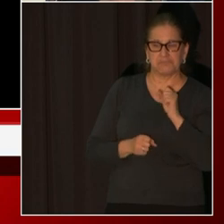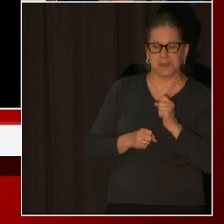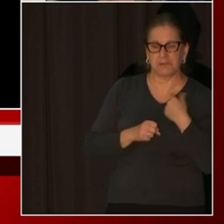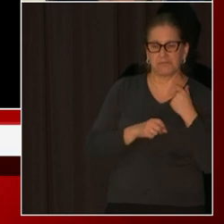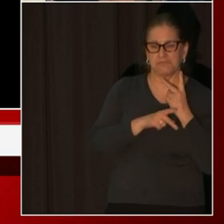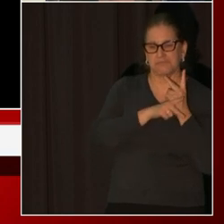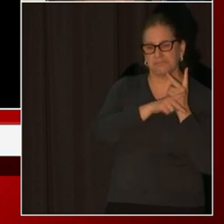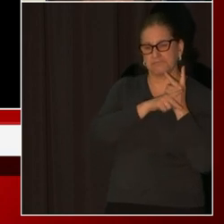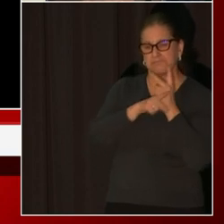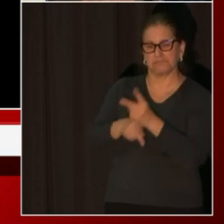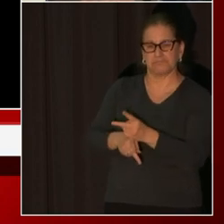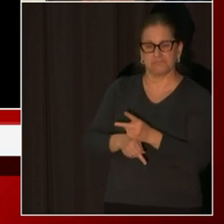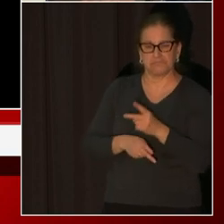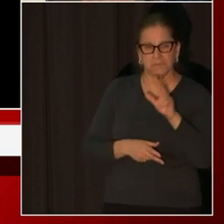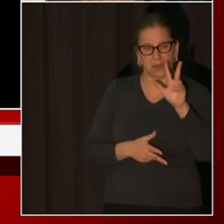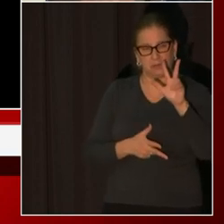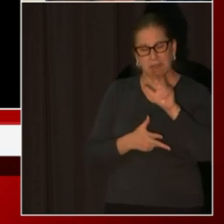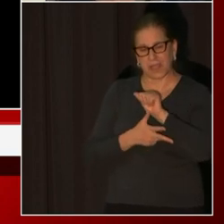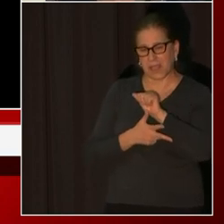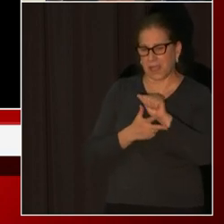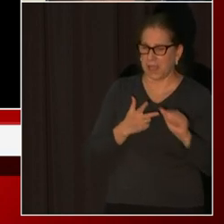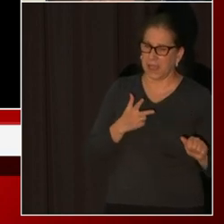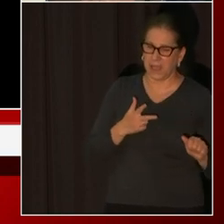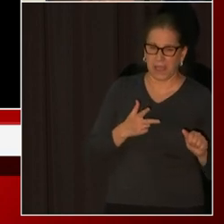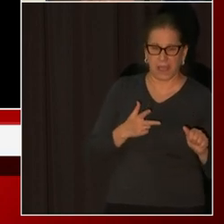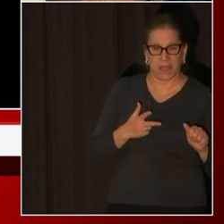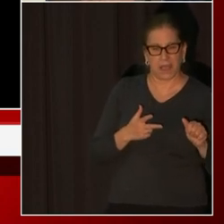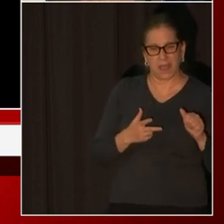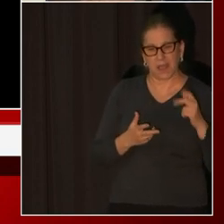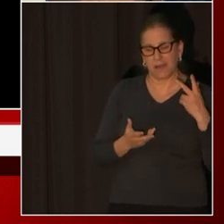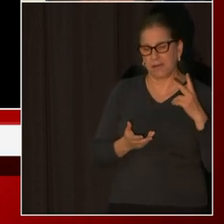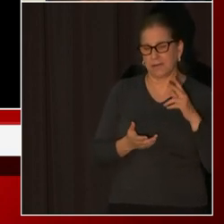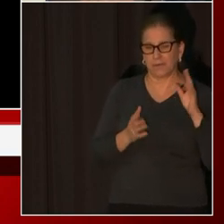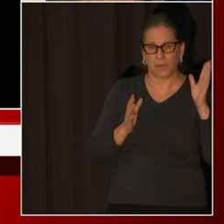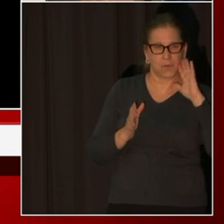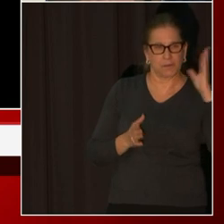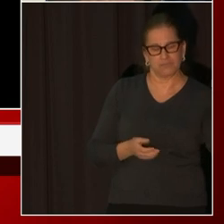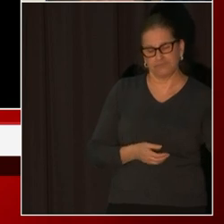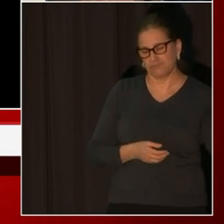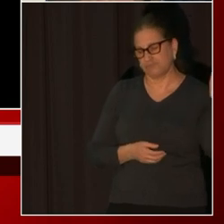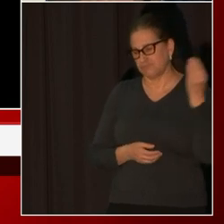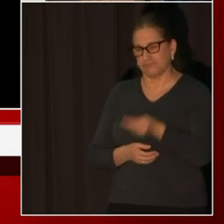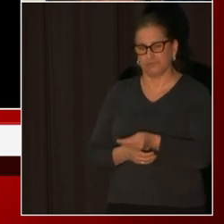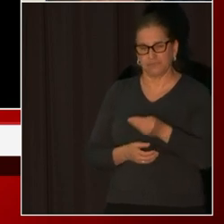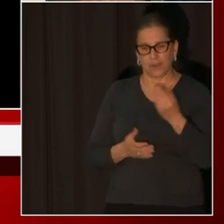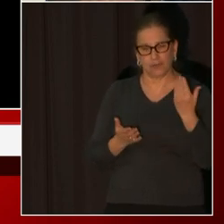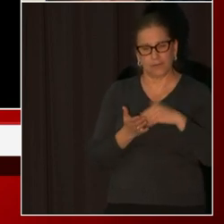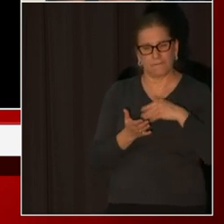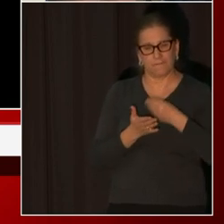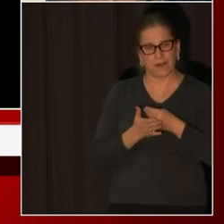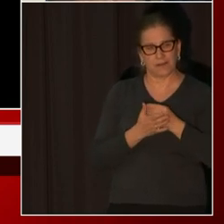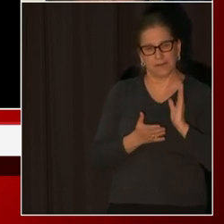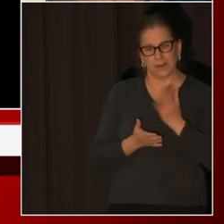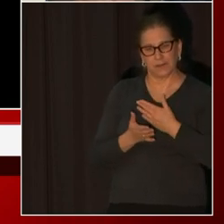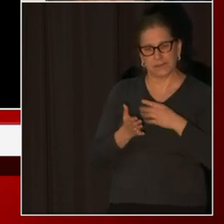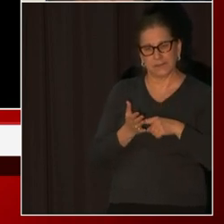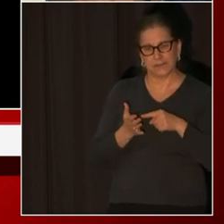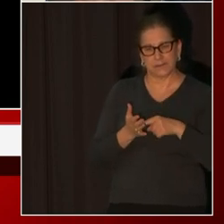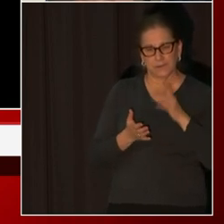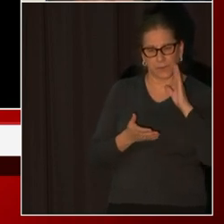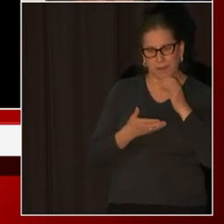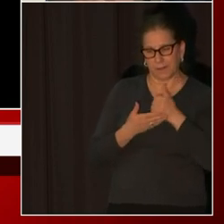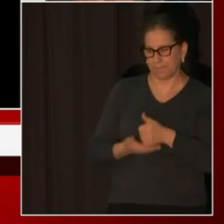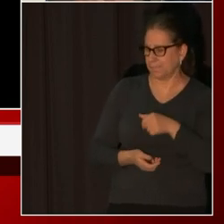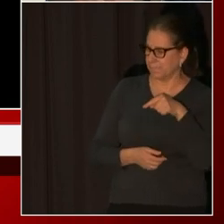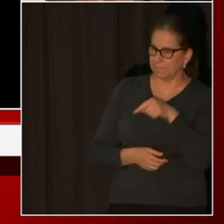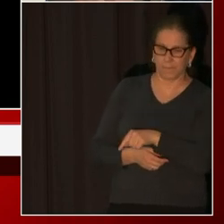emergency or the accelerated refinancing of our debt of $80 million that's used to help balance 20 and 21 to fund almost an $8